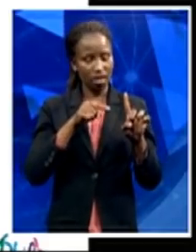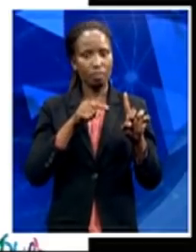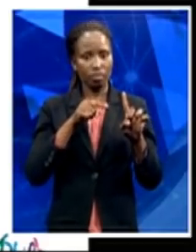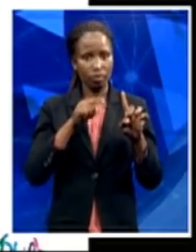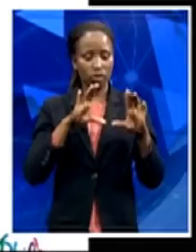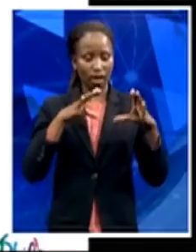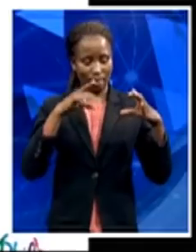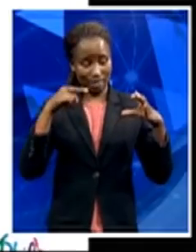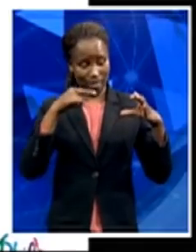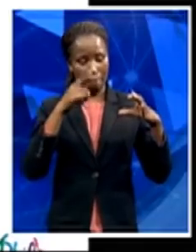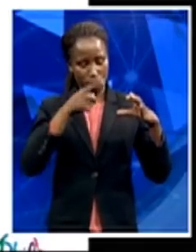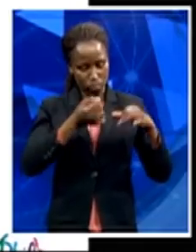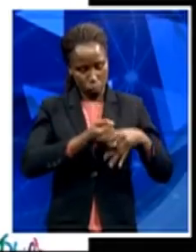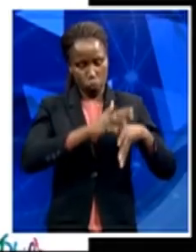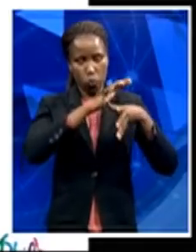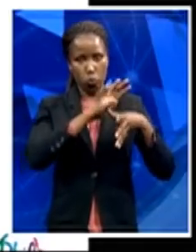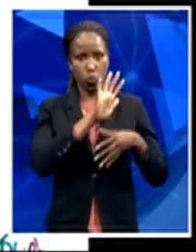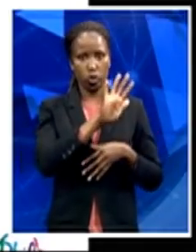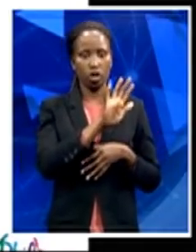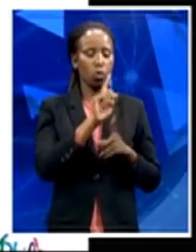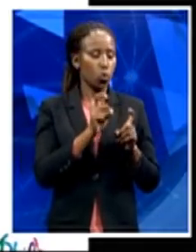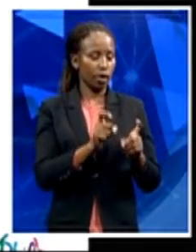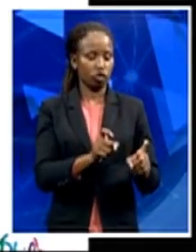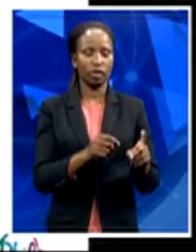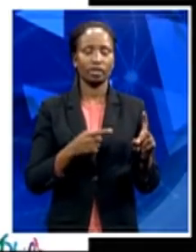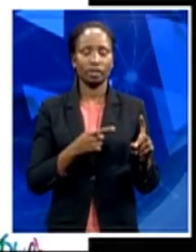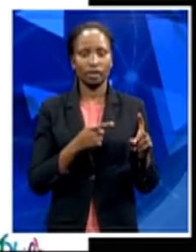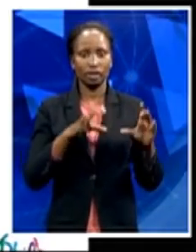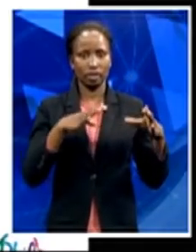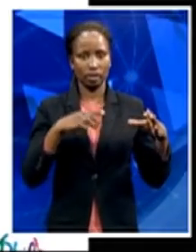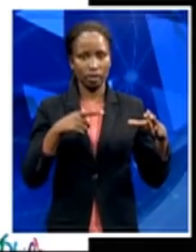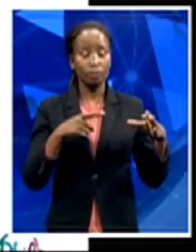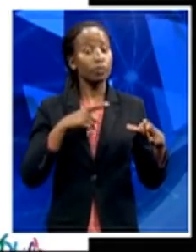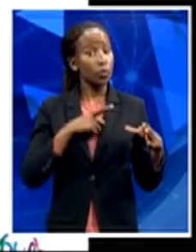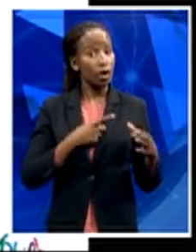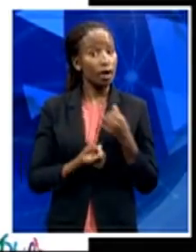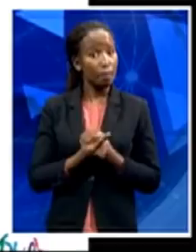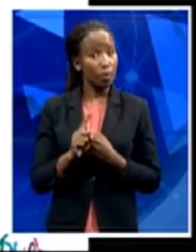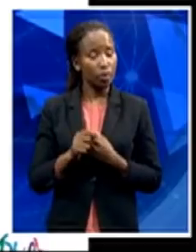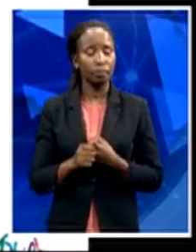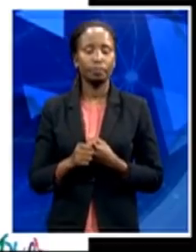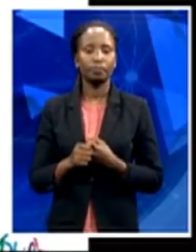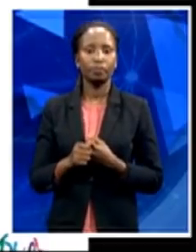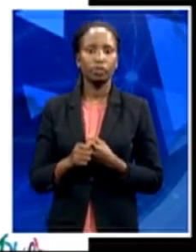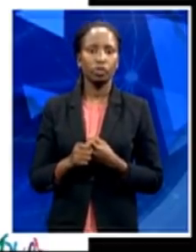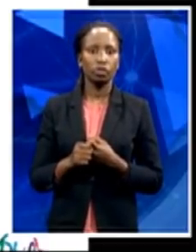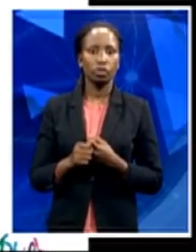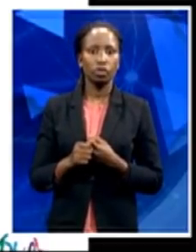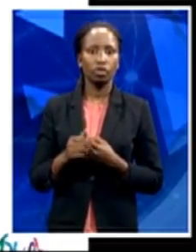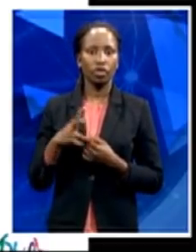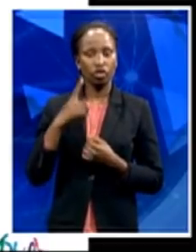matter of urgency. And what has happened is that when we're looking for how we could source